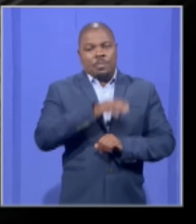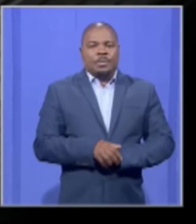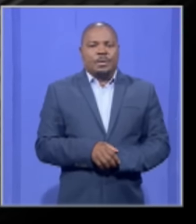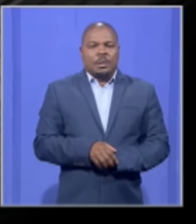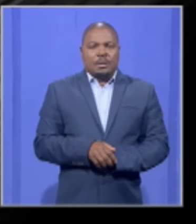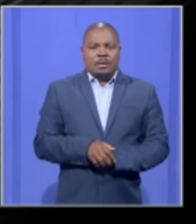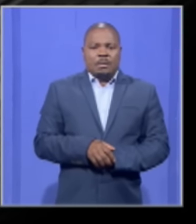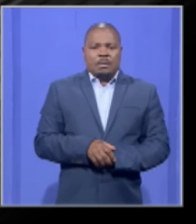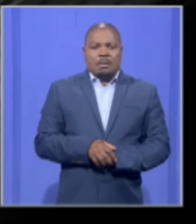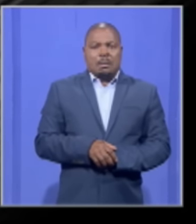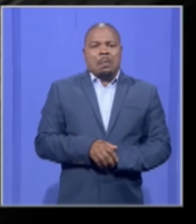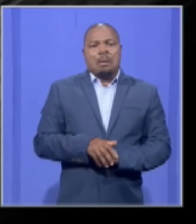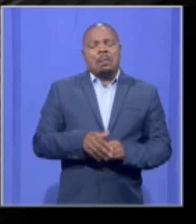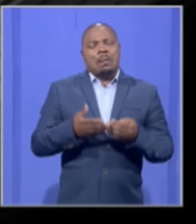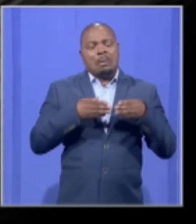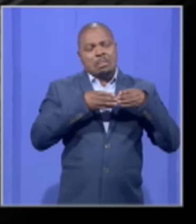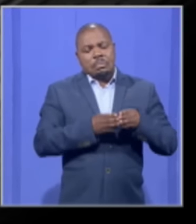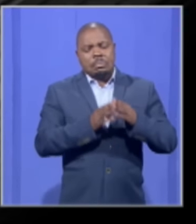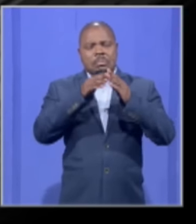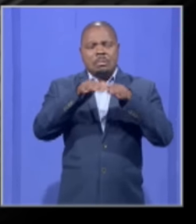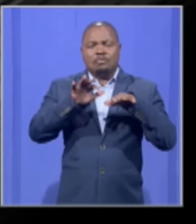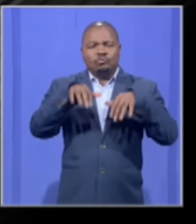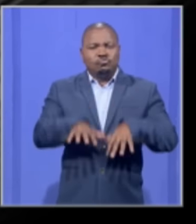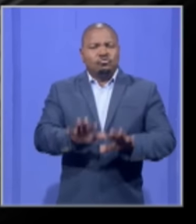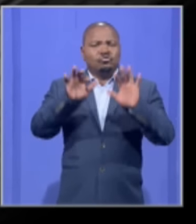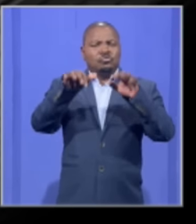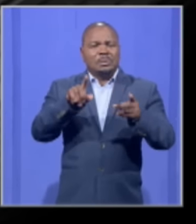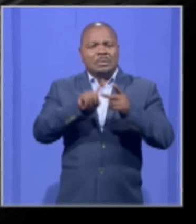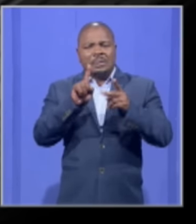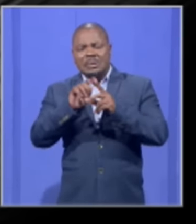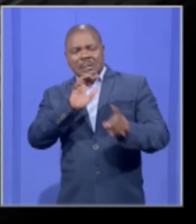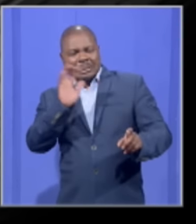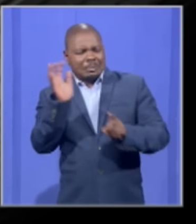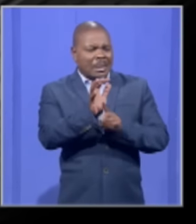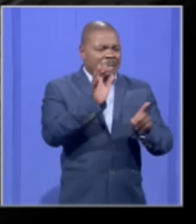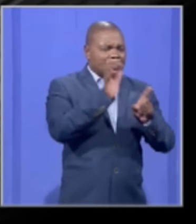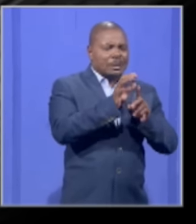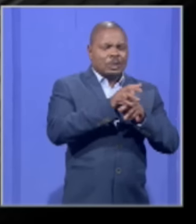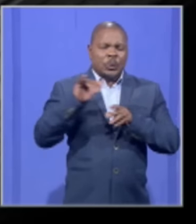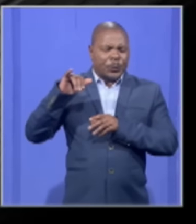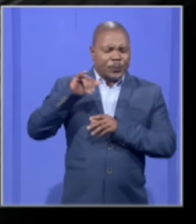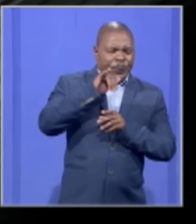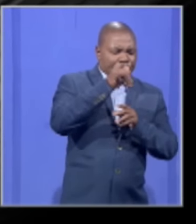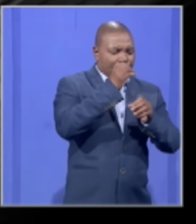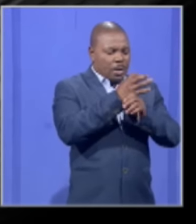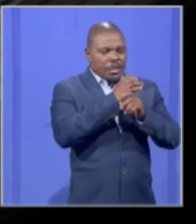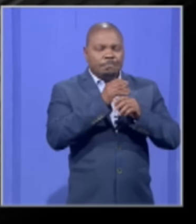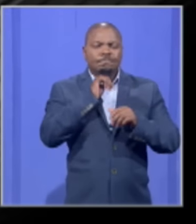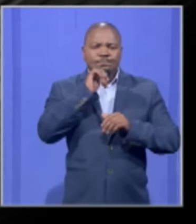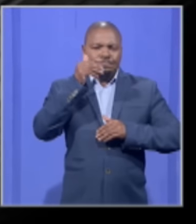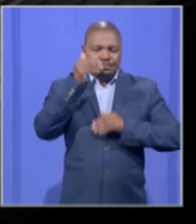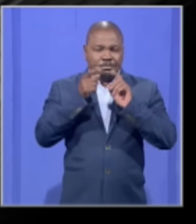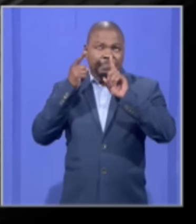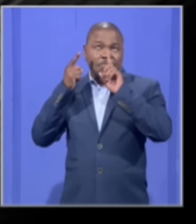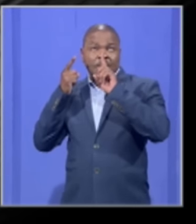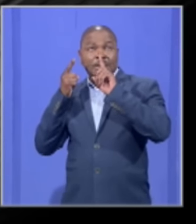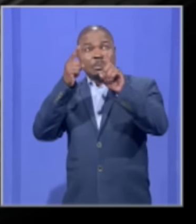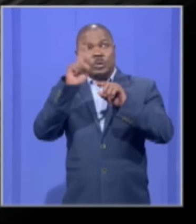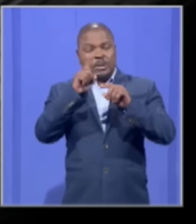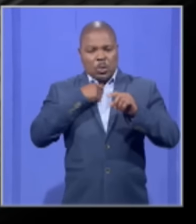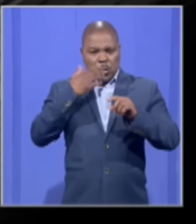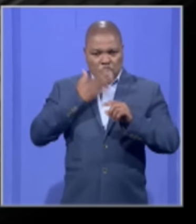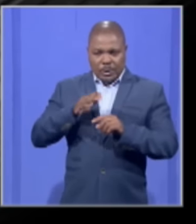Bakgaratlhi ba kgabagantse mawatle a neng a galefile le ditlhaselo di le mmalwa tsa drone ka maitlhomo a le mangwe fela a go thibela